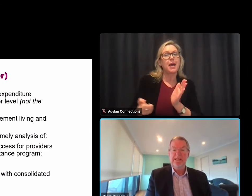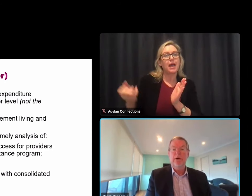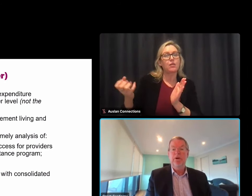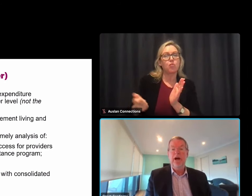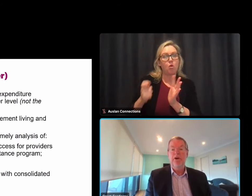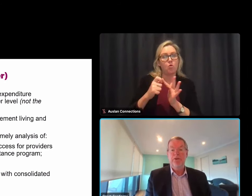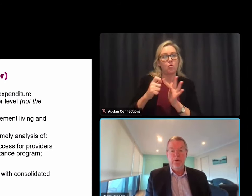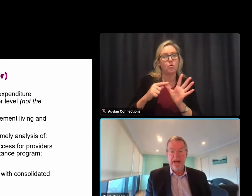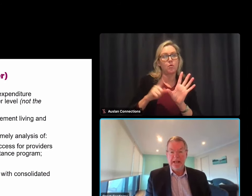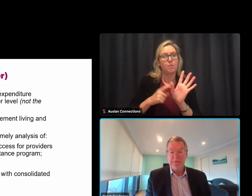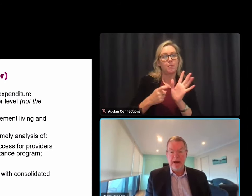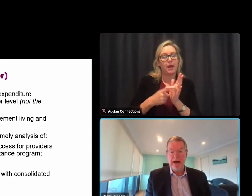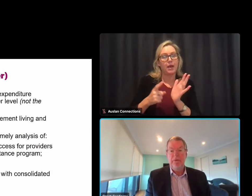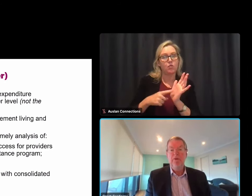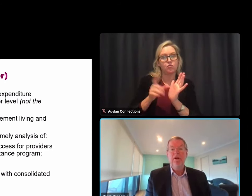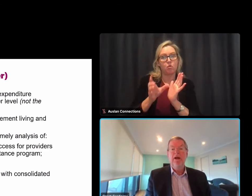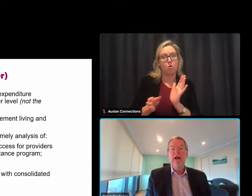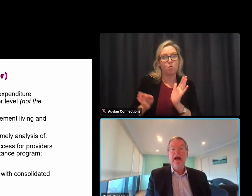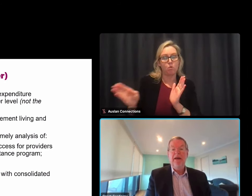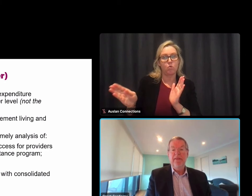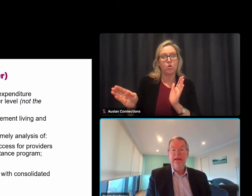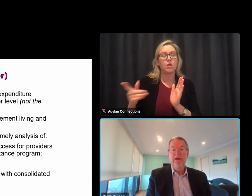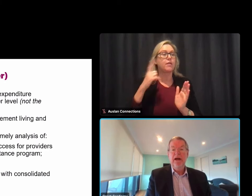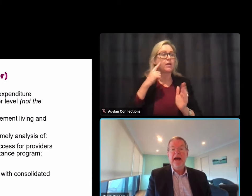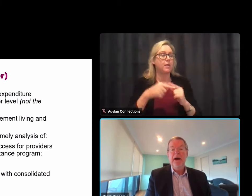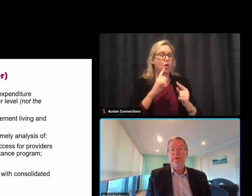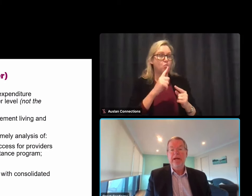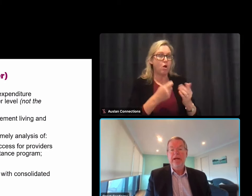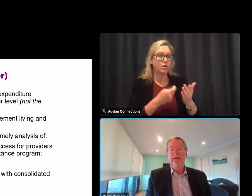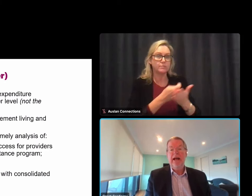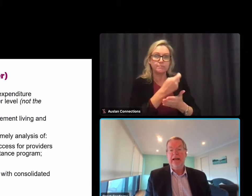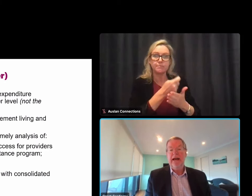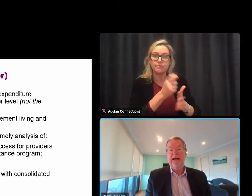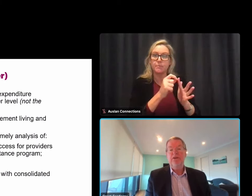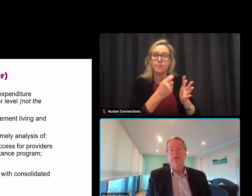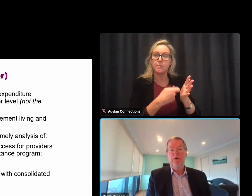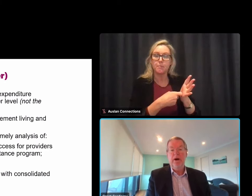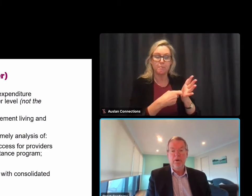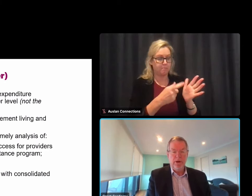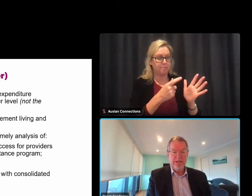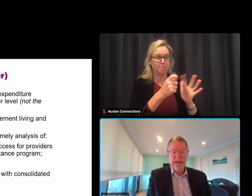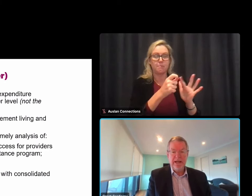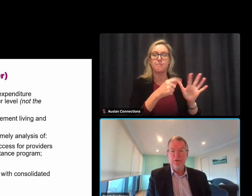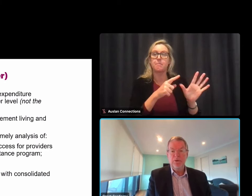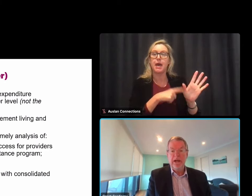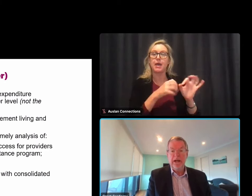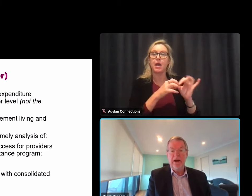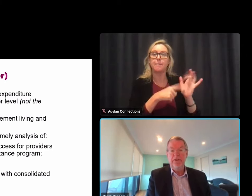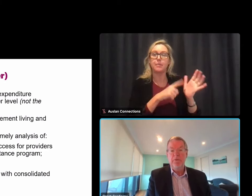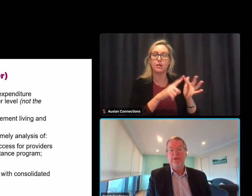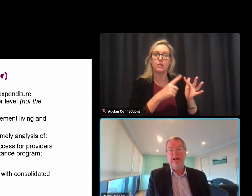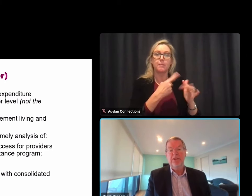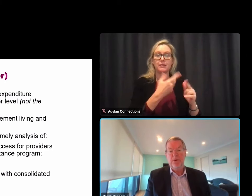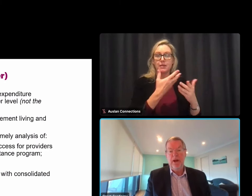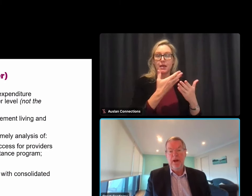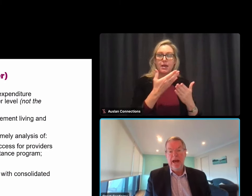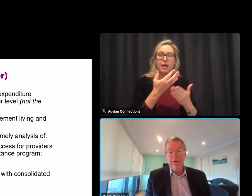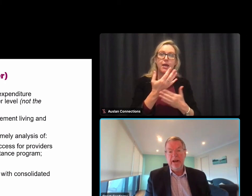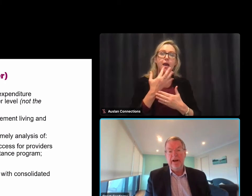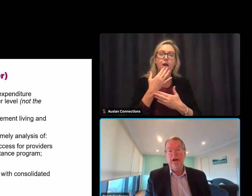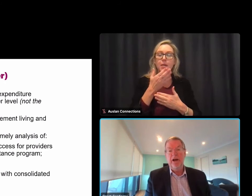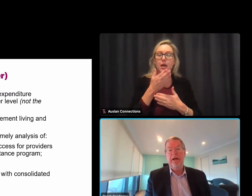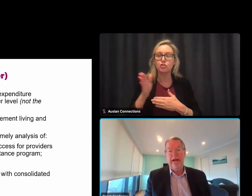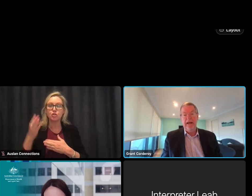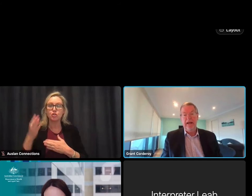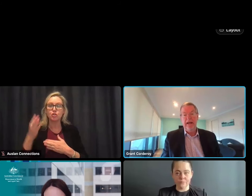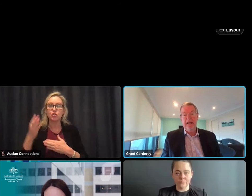your expenses that will go through accounts payable, and then how many allocate to residential, coded to residential, how